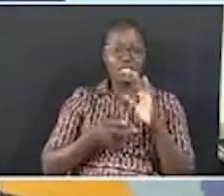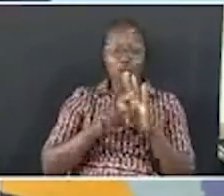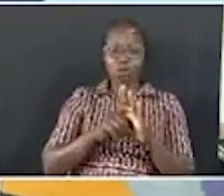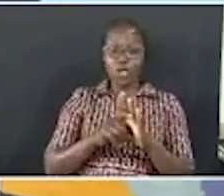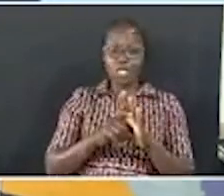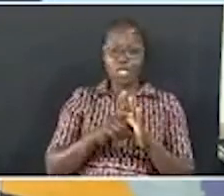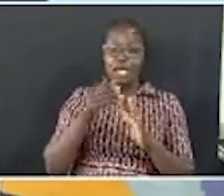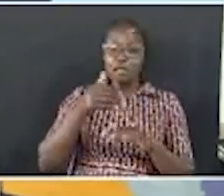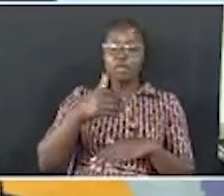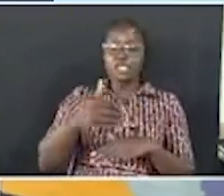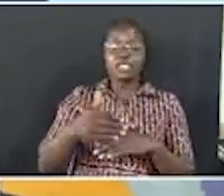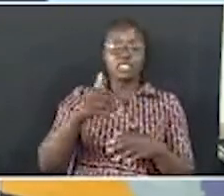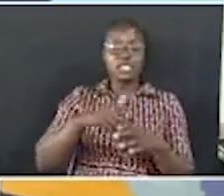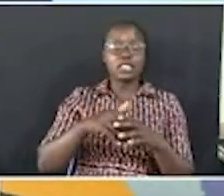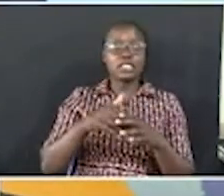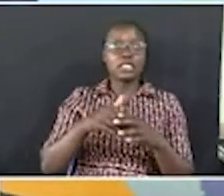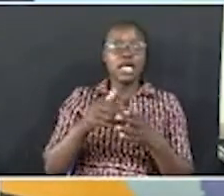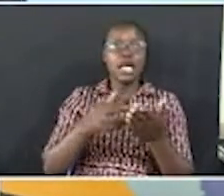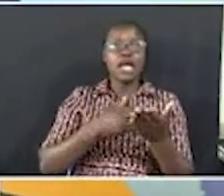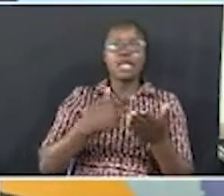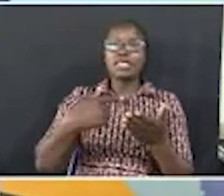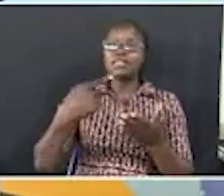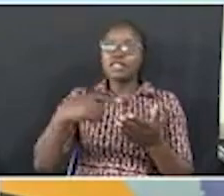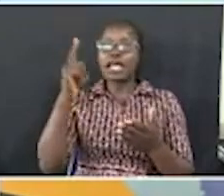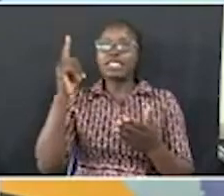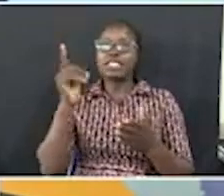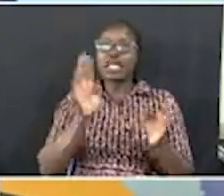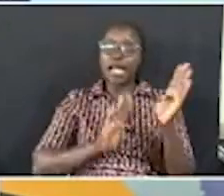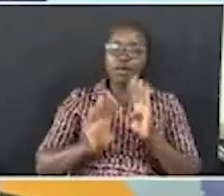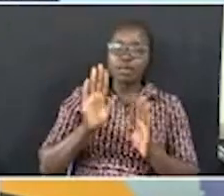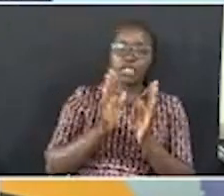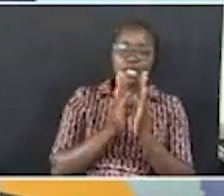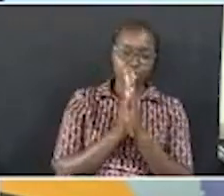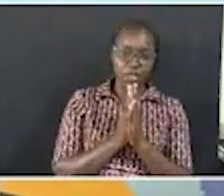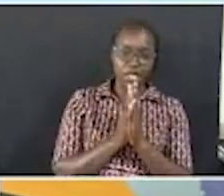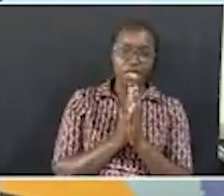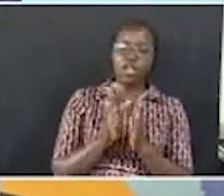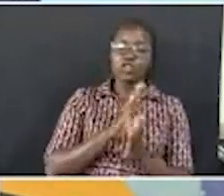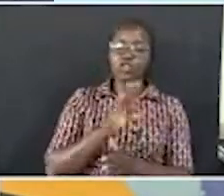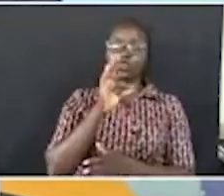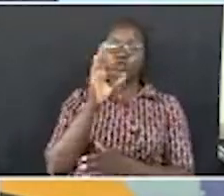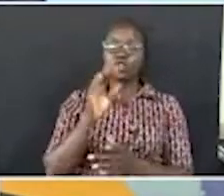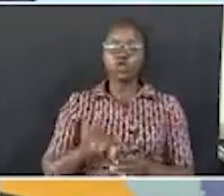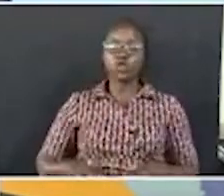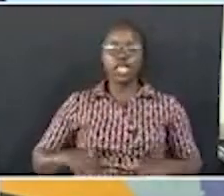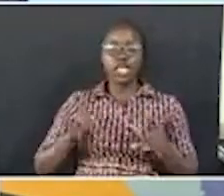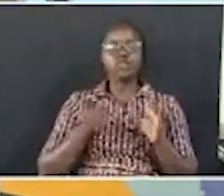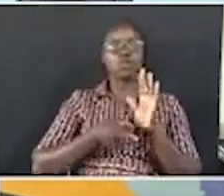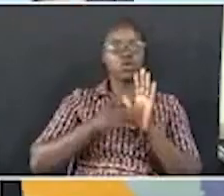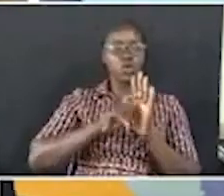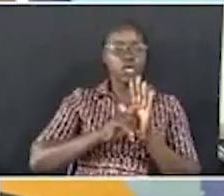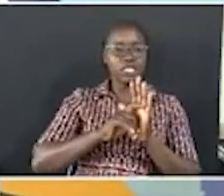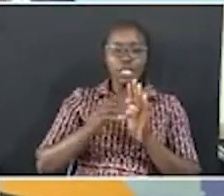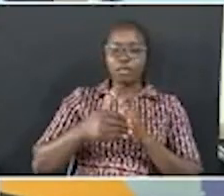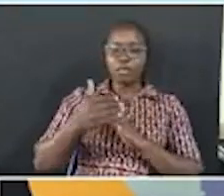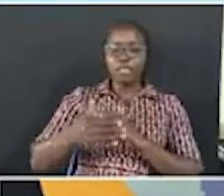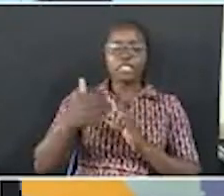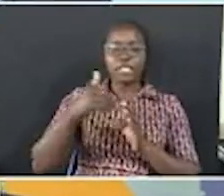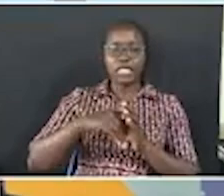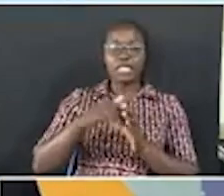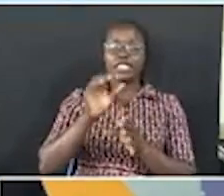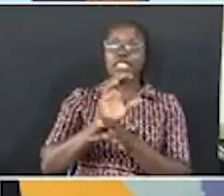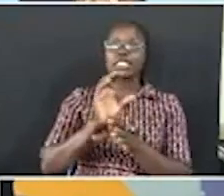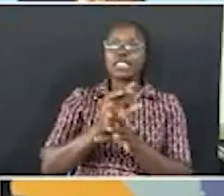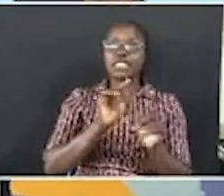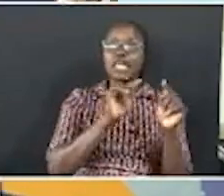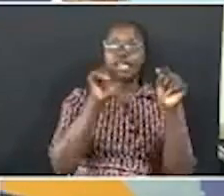requires persistence in right habits and prayer. Your spiritual life requires persistence in